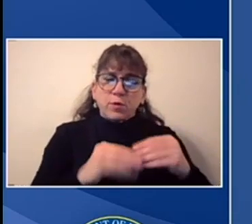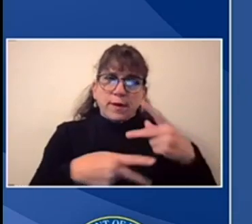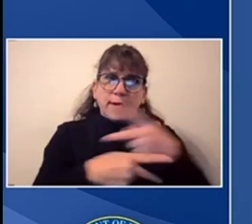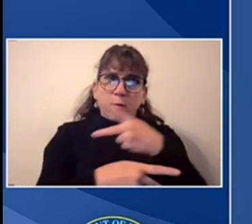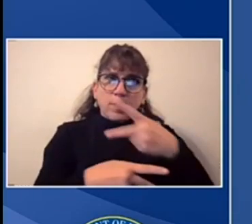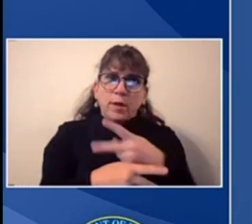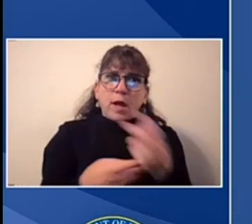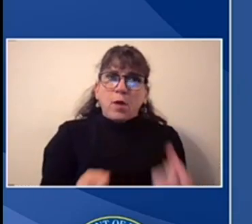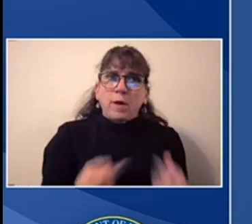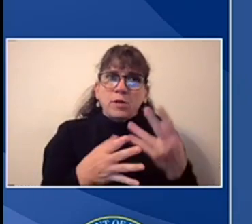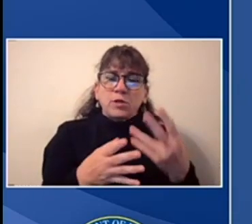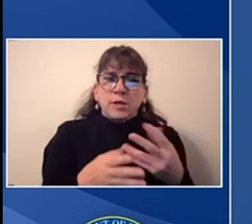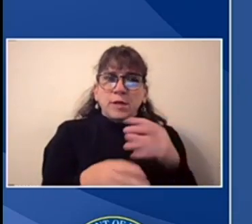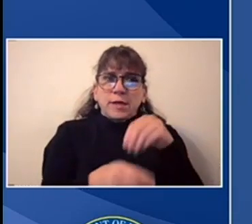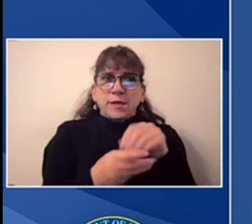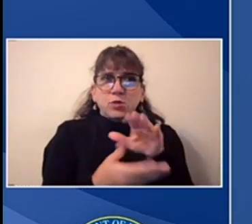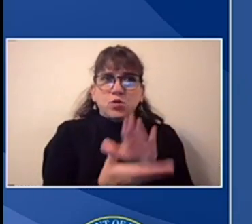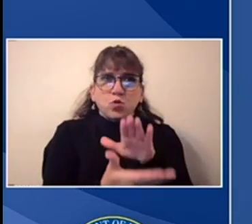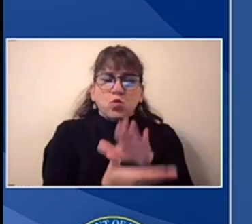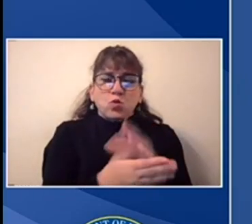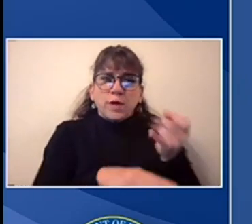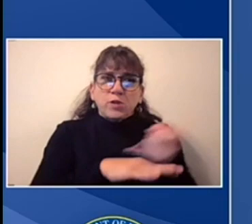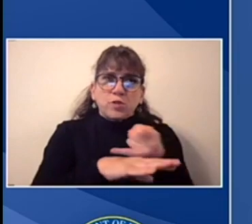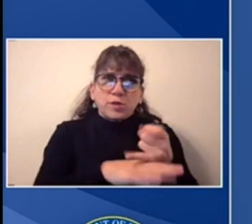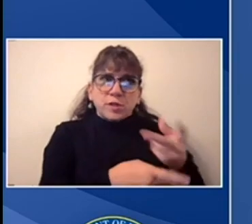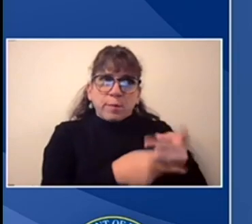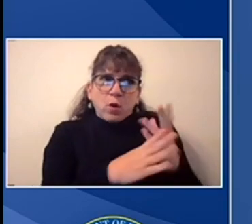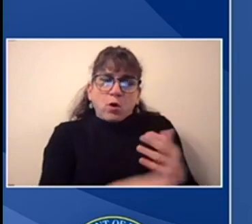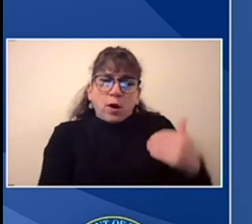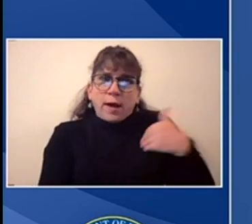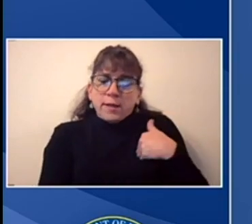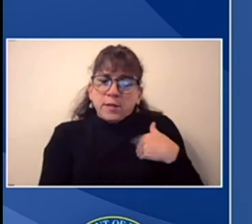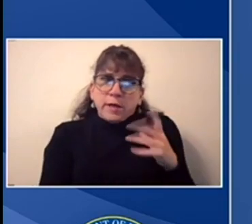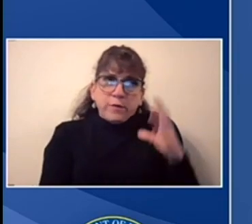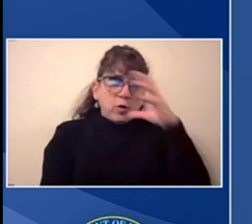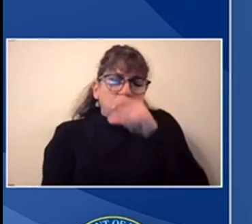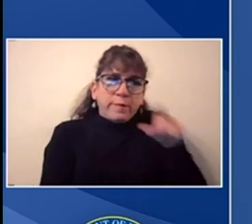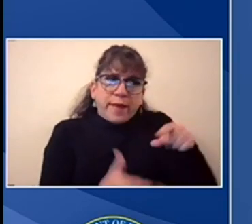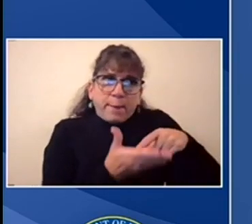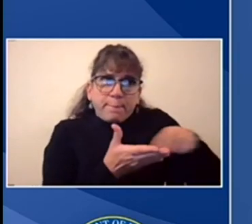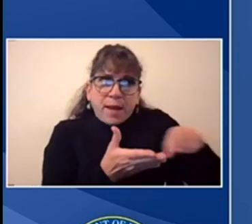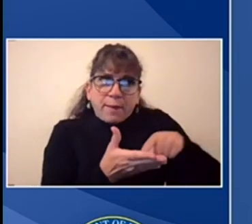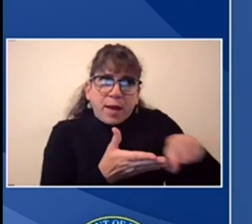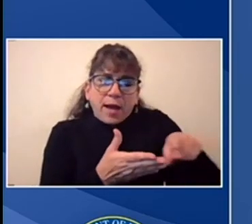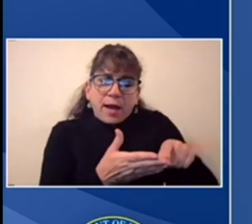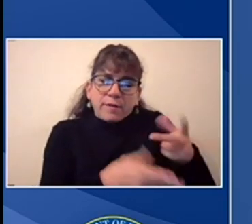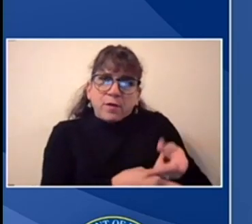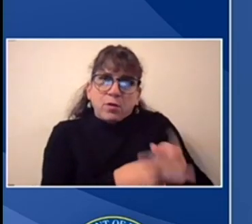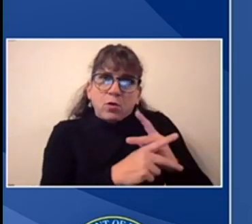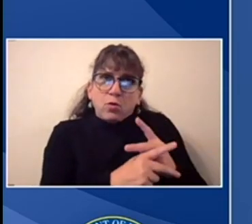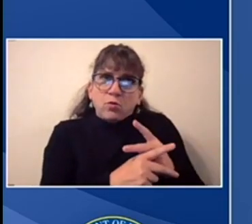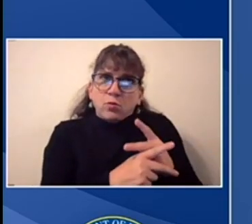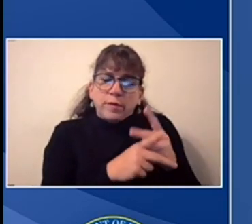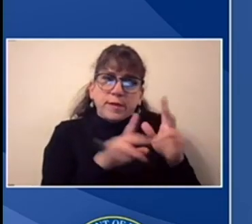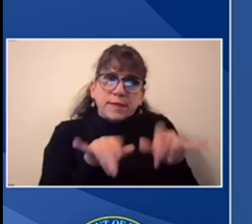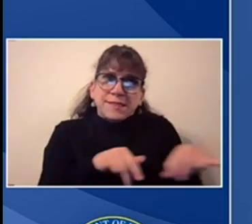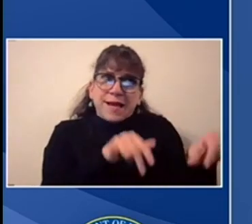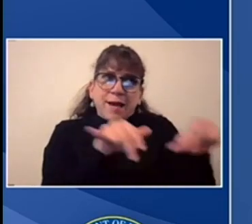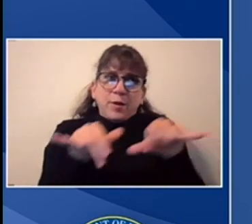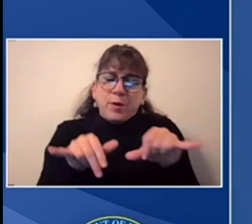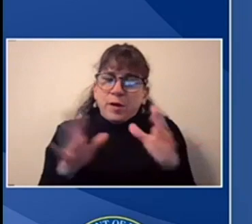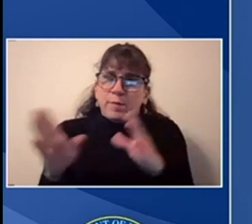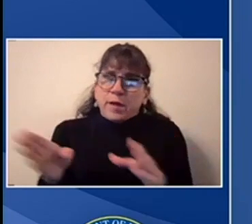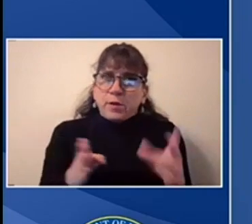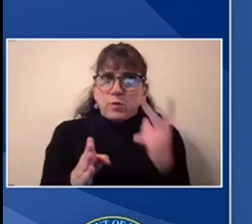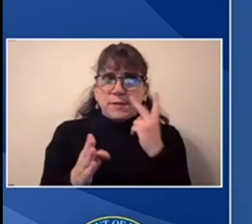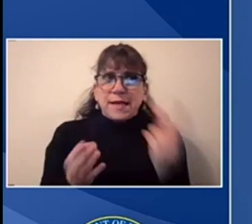much in-school interest a borrower has. And then if you assume that borrower repays that loan on the 10-year standard plan, you can see basically